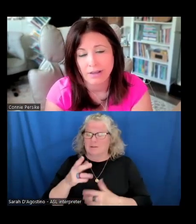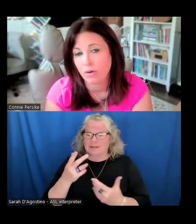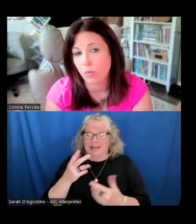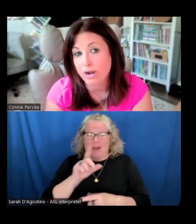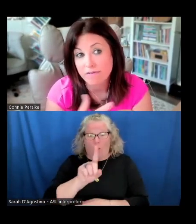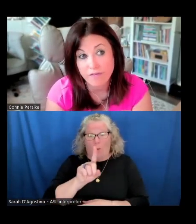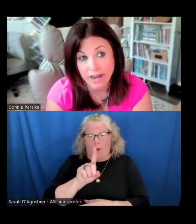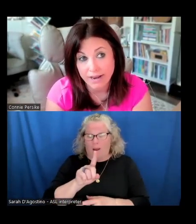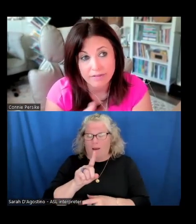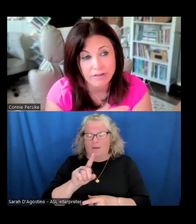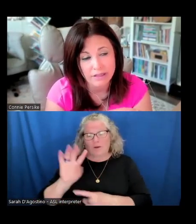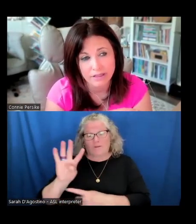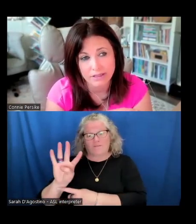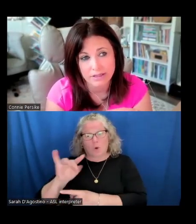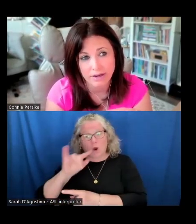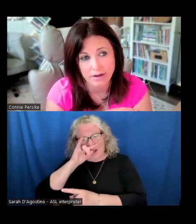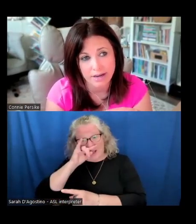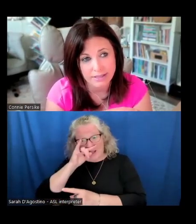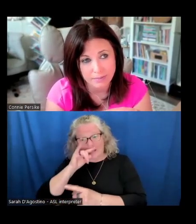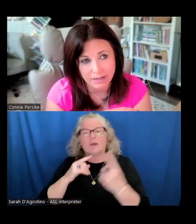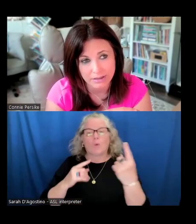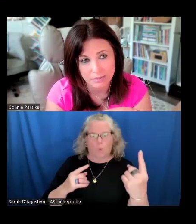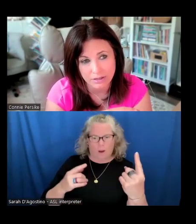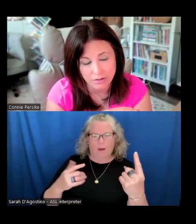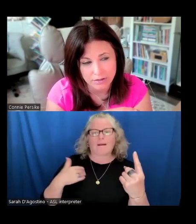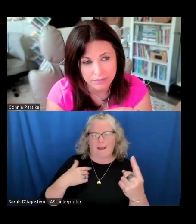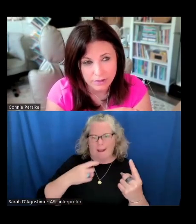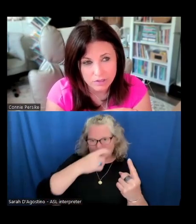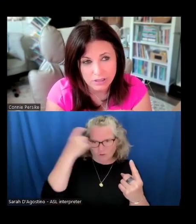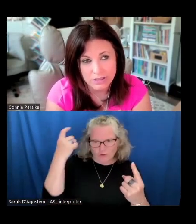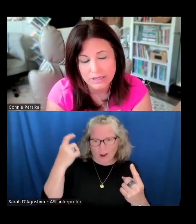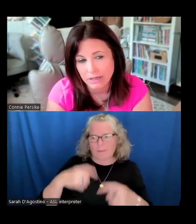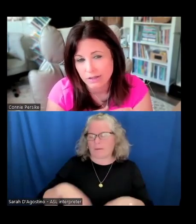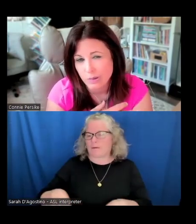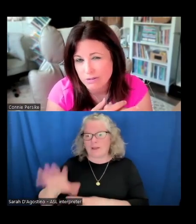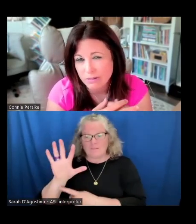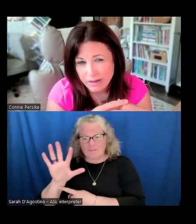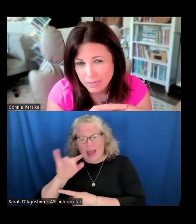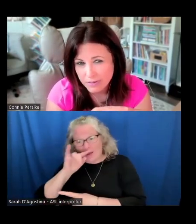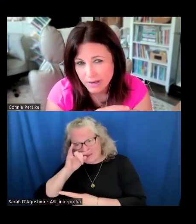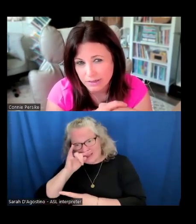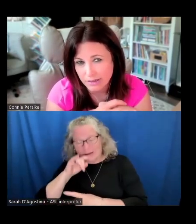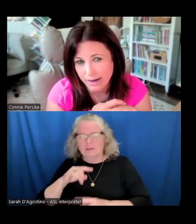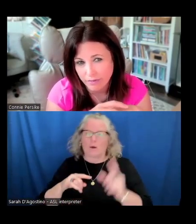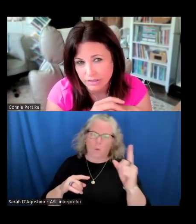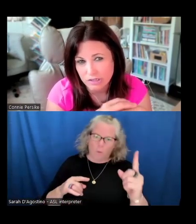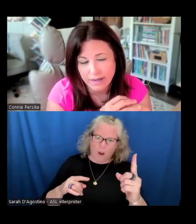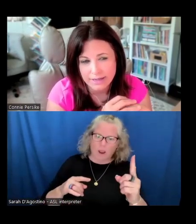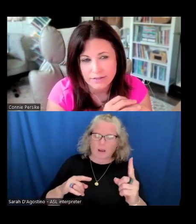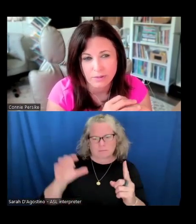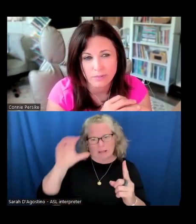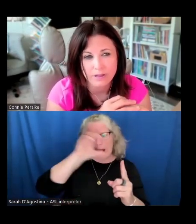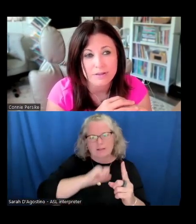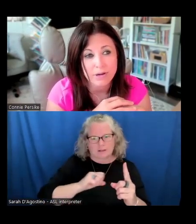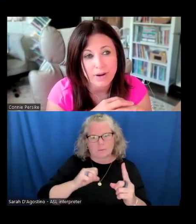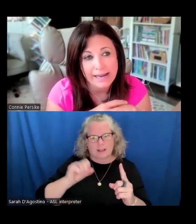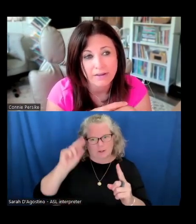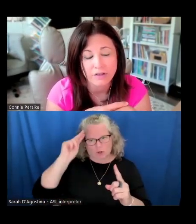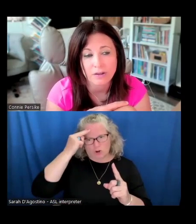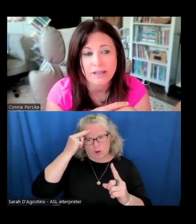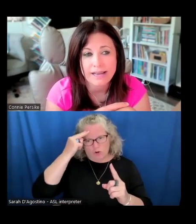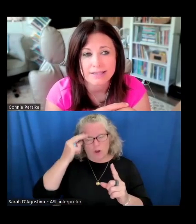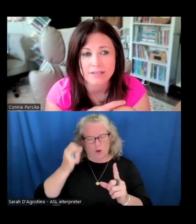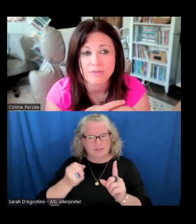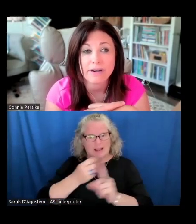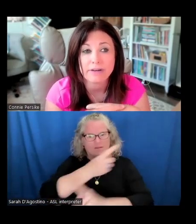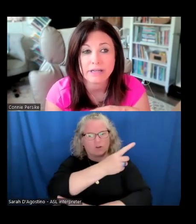trauma. 1 in 5 kids are estimated to be neurodivergent. So when you think about that in an average classroom, that's about half